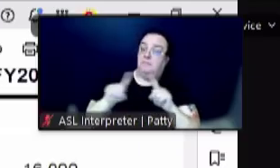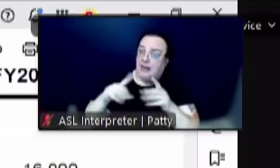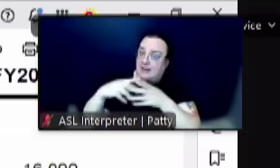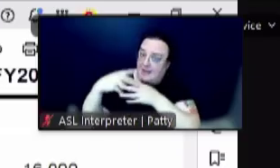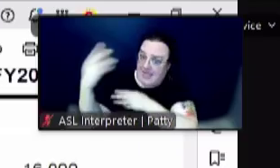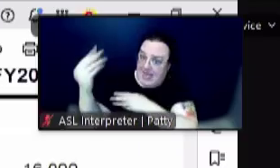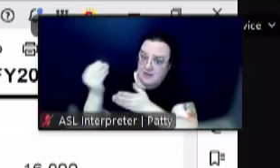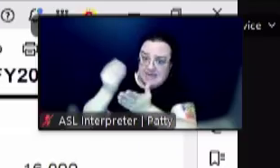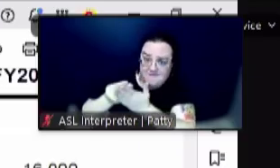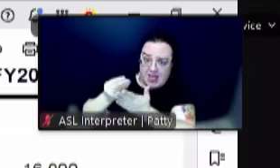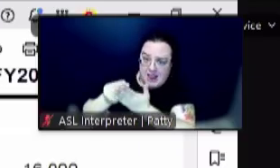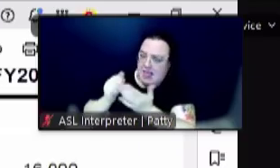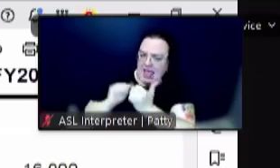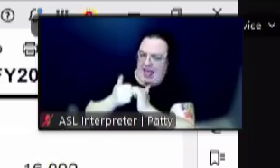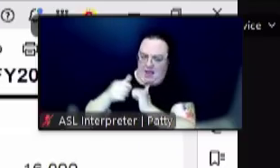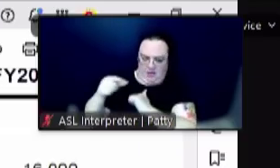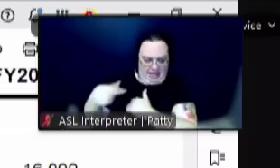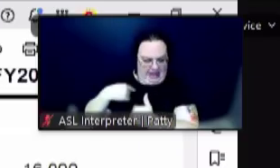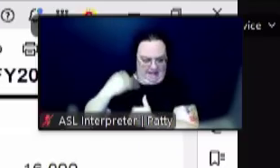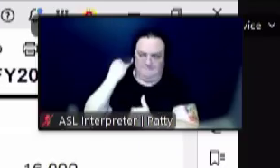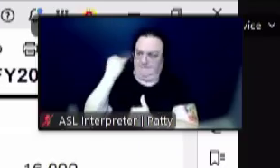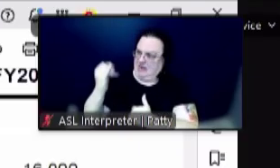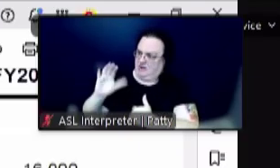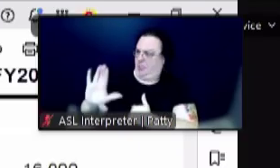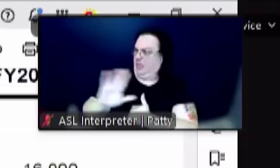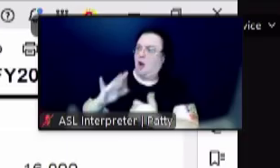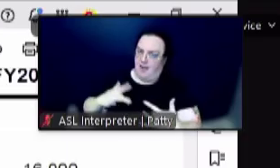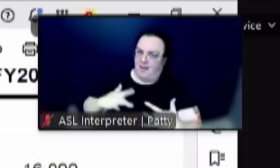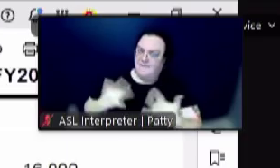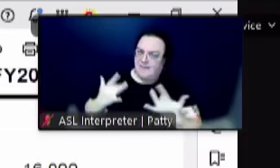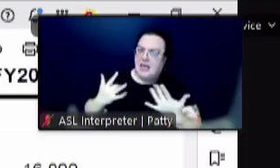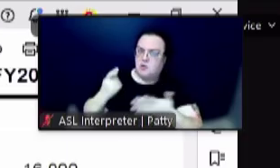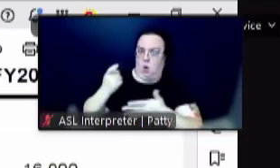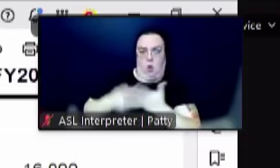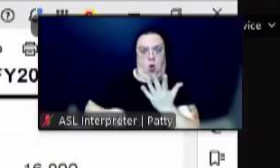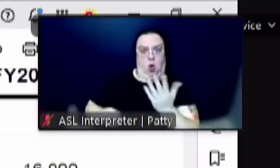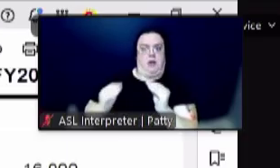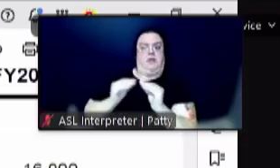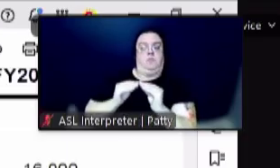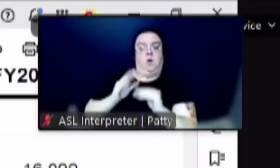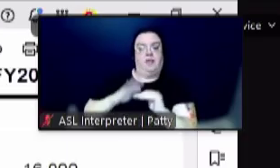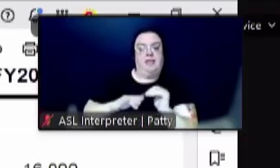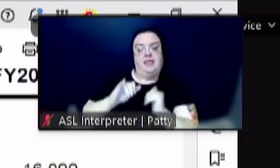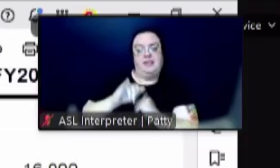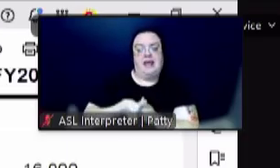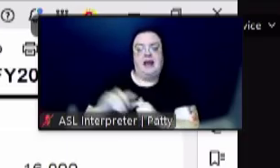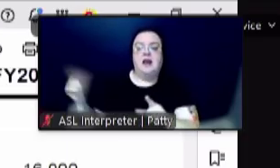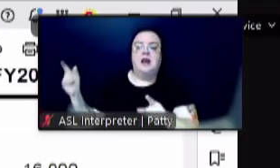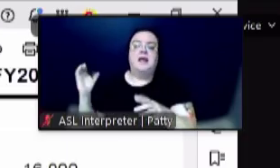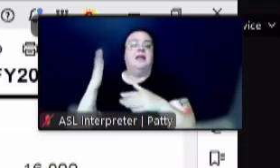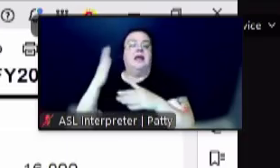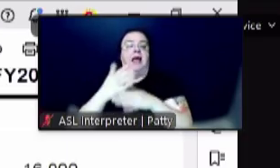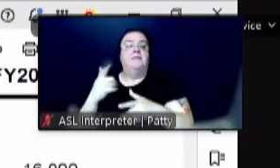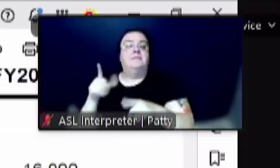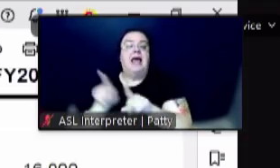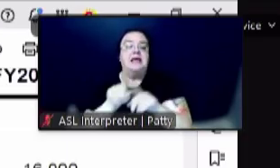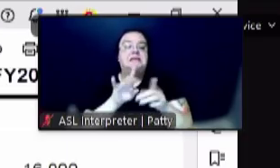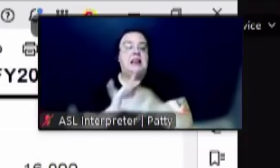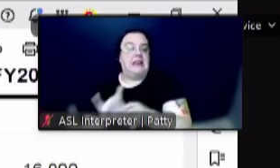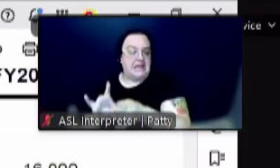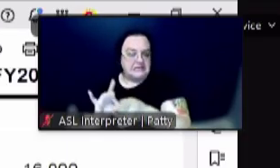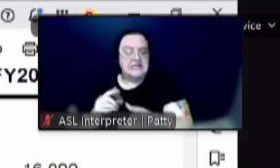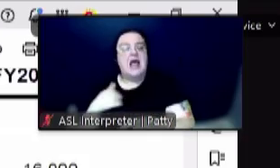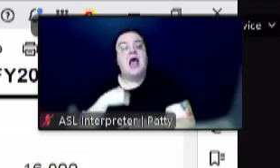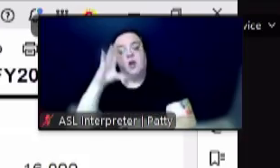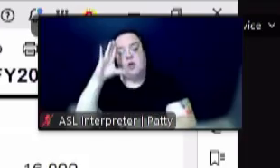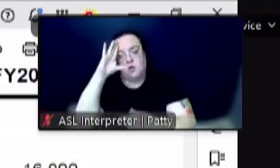How are they? Because I would imagine the events that they do cost more than. I can interject as the liaison. I know the big event